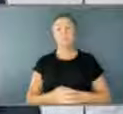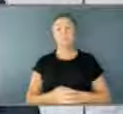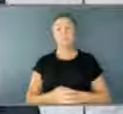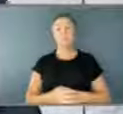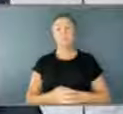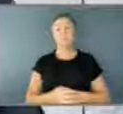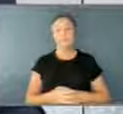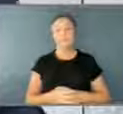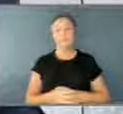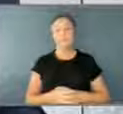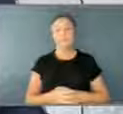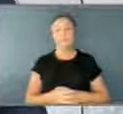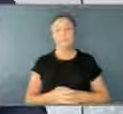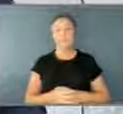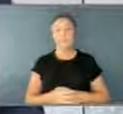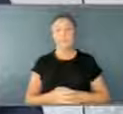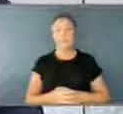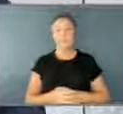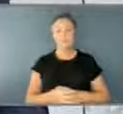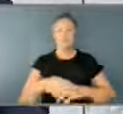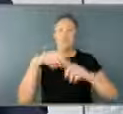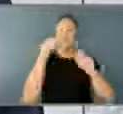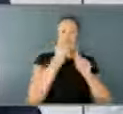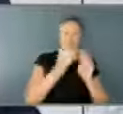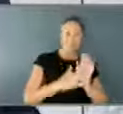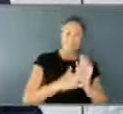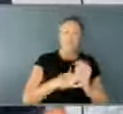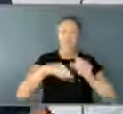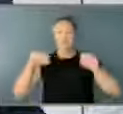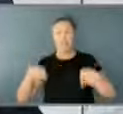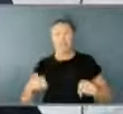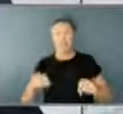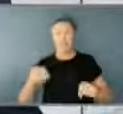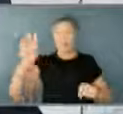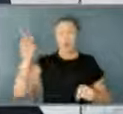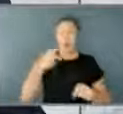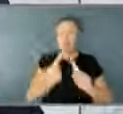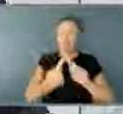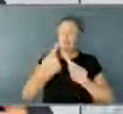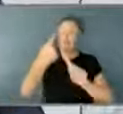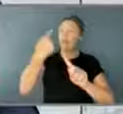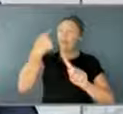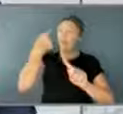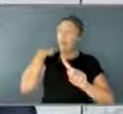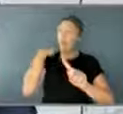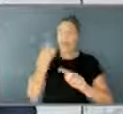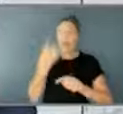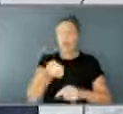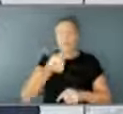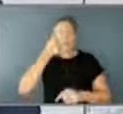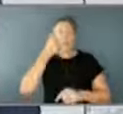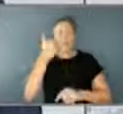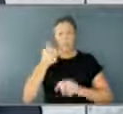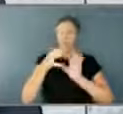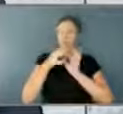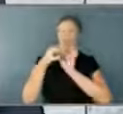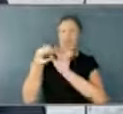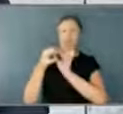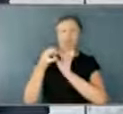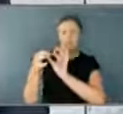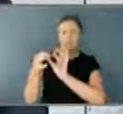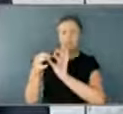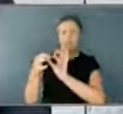held by Prime Ministers and Presidents over a very long time, and particularly this year, some 70 years of the ANZUS